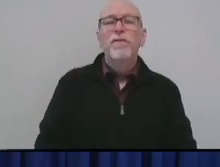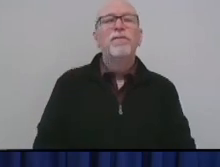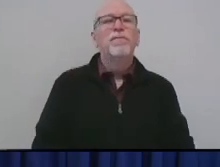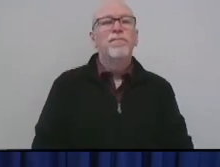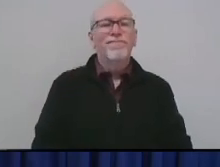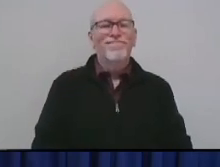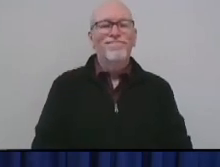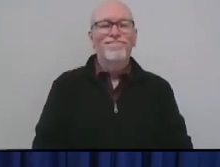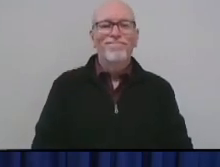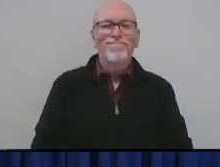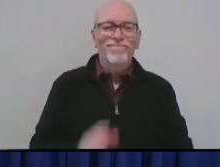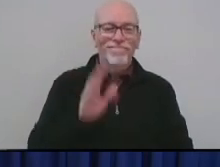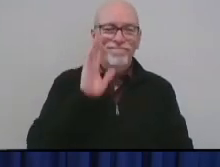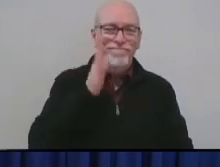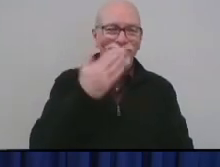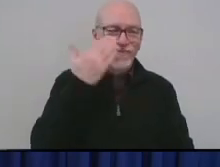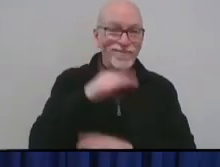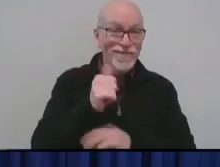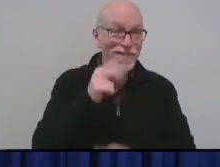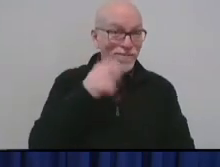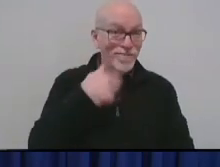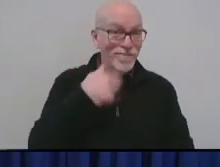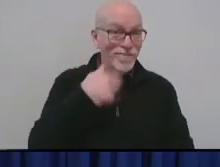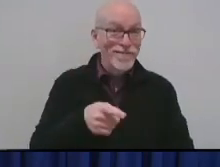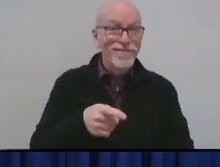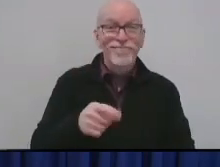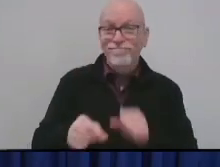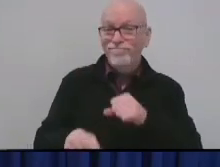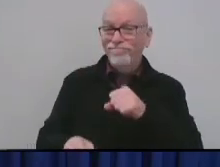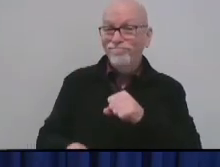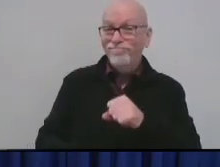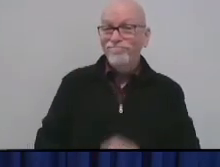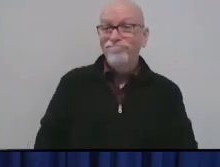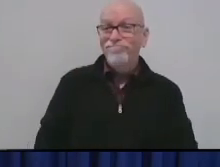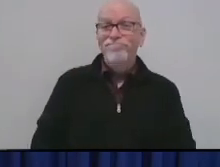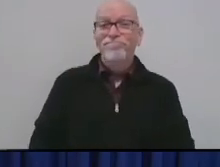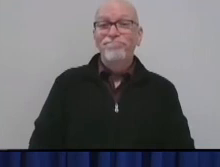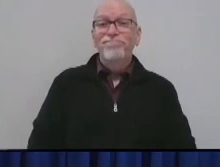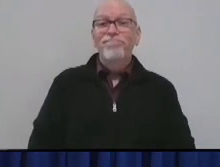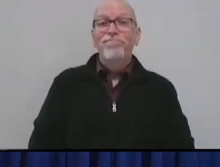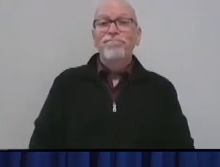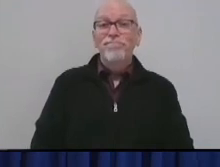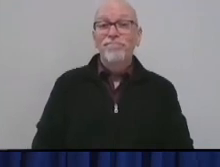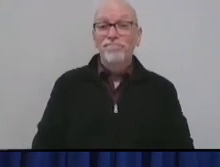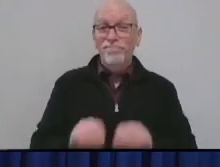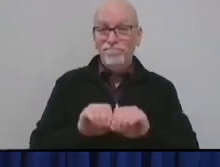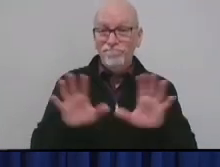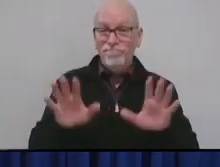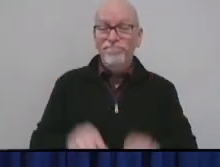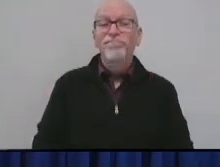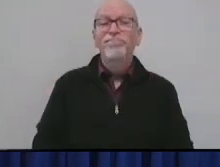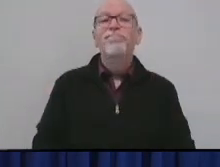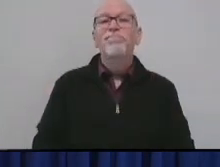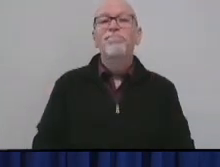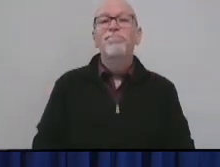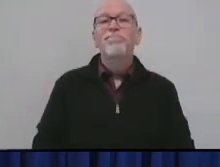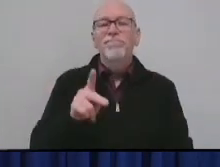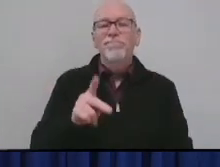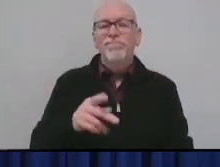Good afternoon. Can you hear me? Yes. Crystal clear. Yeah, okay. Well, good afternoon. Appreciate you taking my